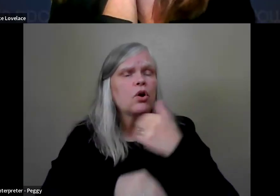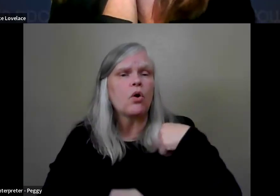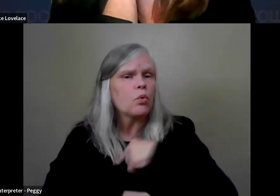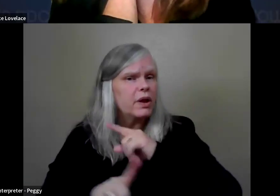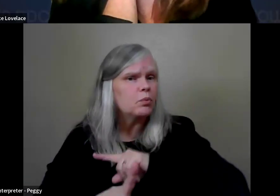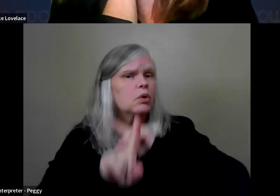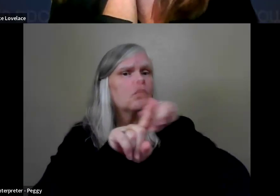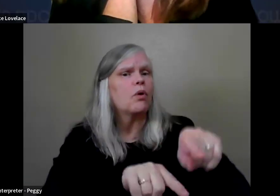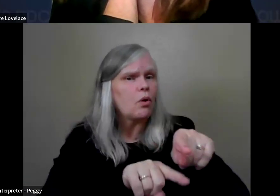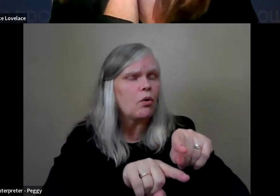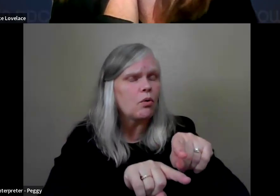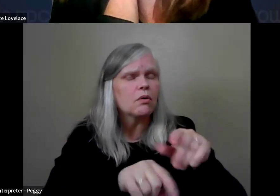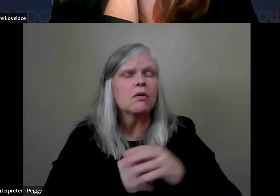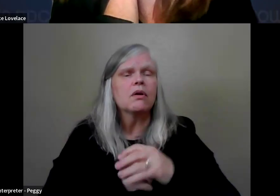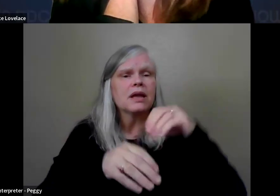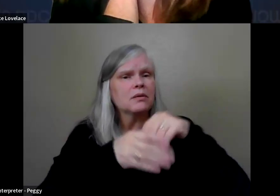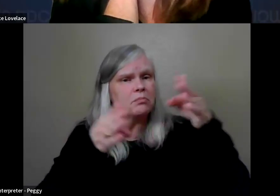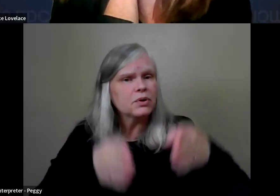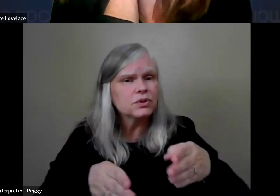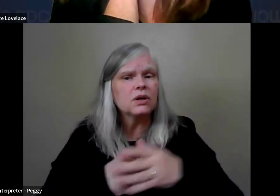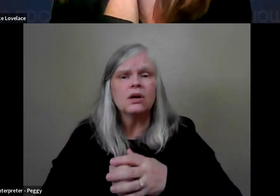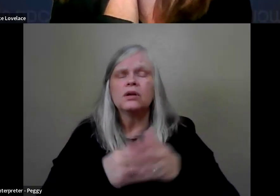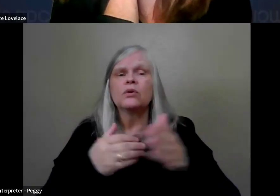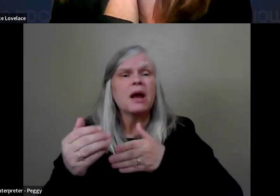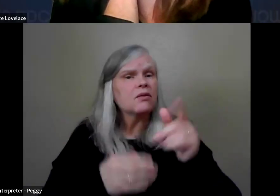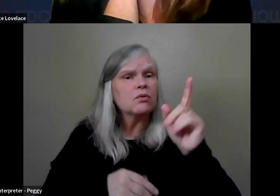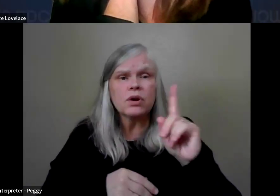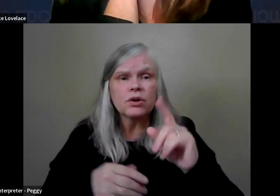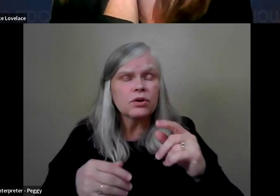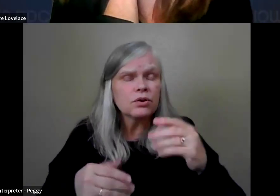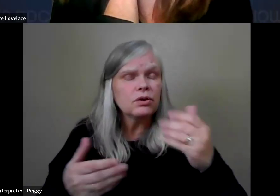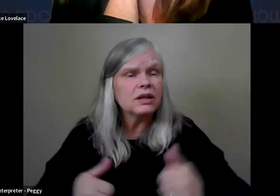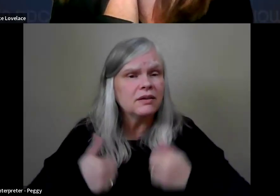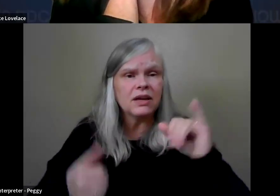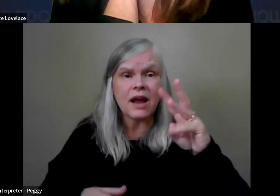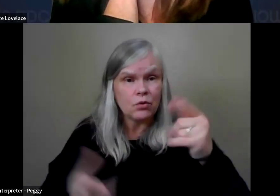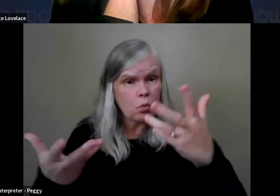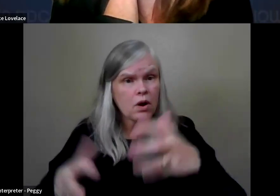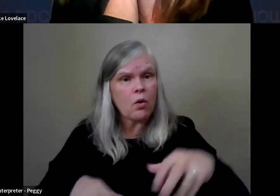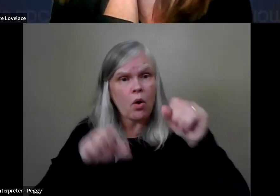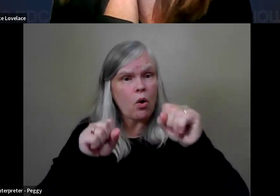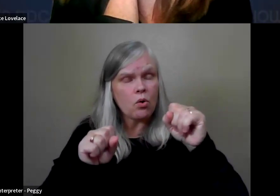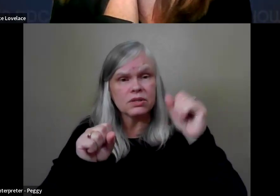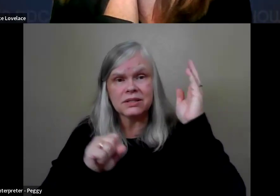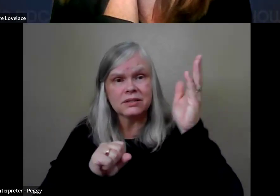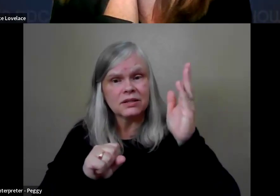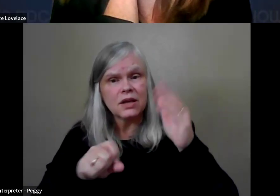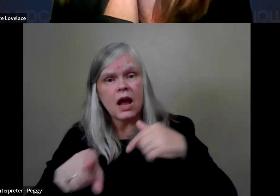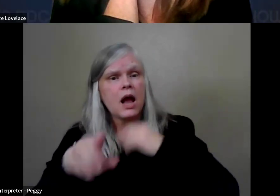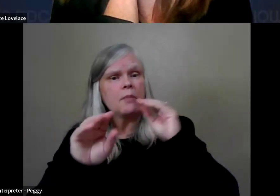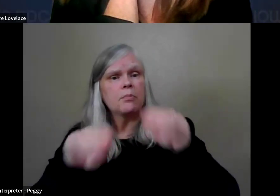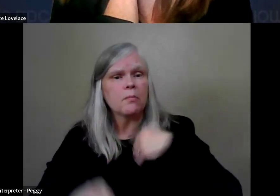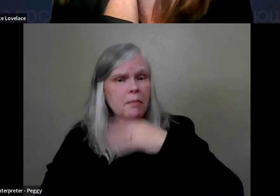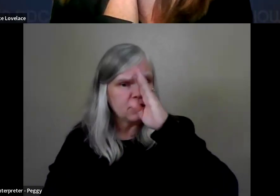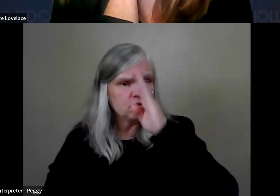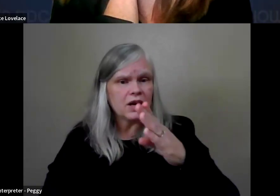So, yeah, wherever you're at in Iowa, if you're interested in hosting a session like this, I'm putting my